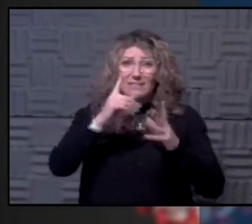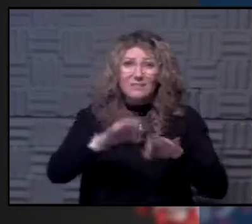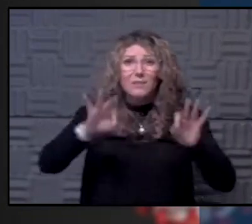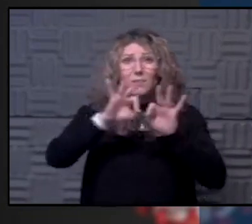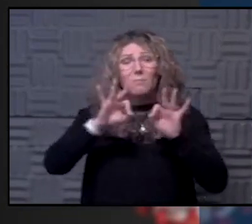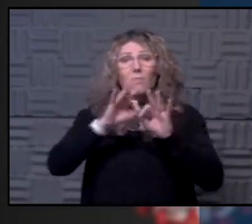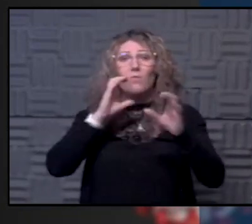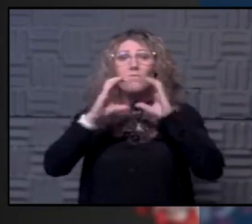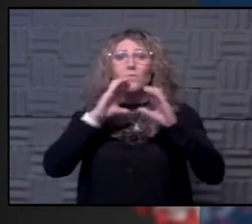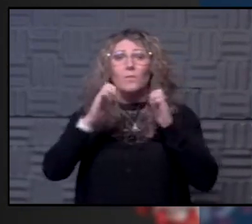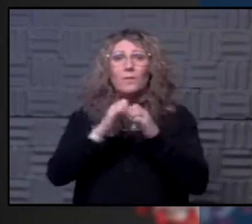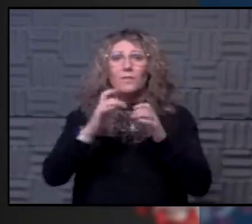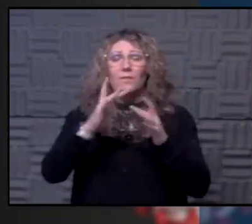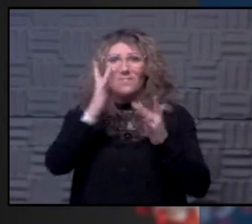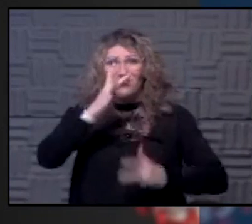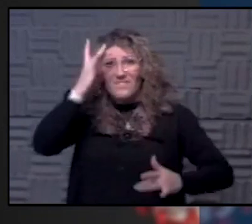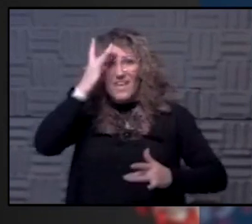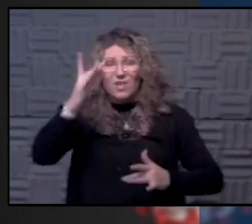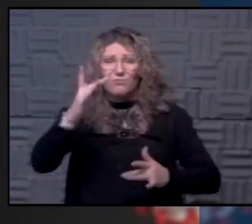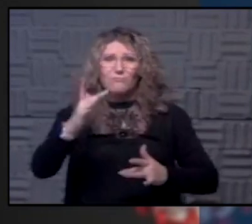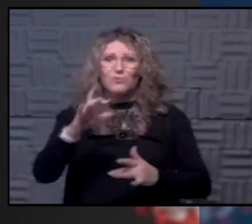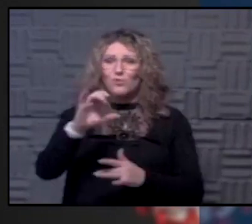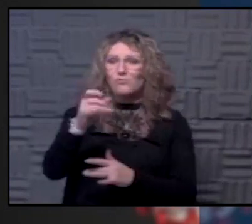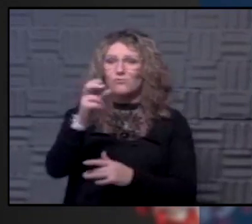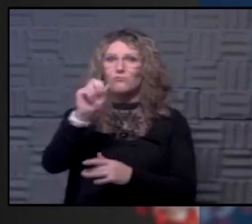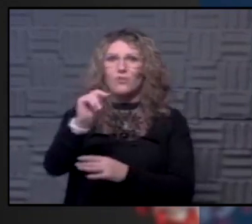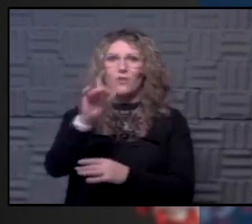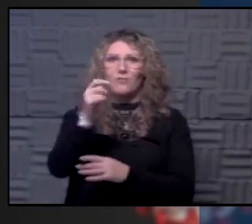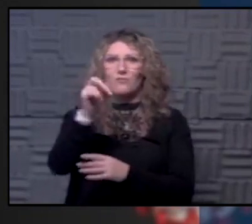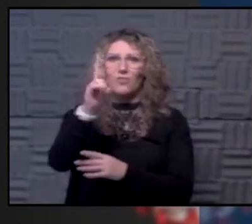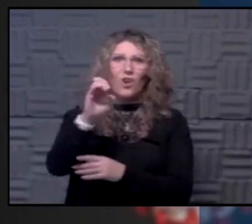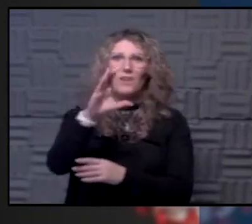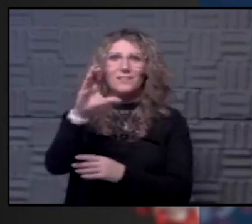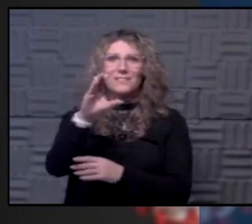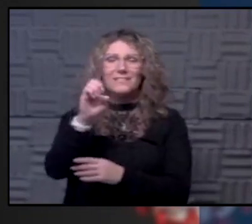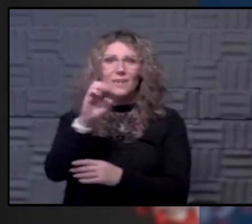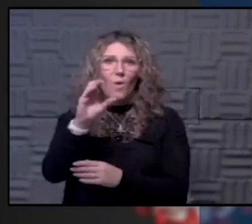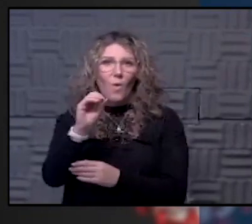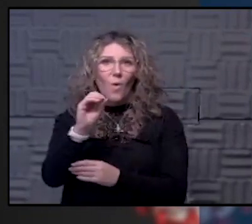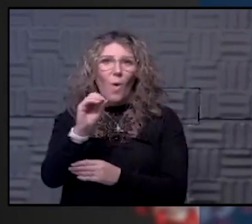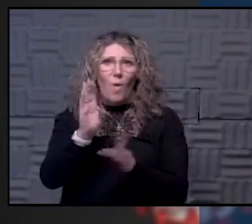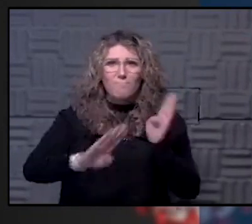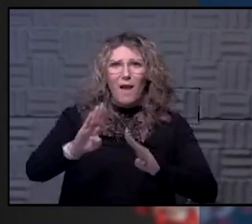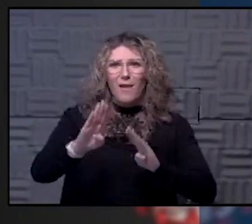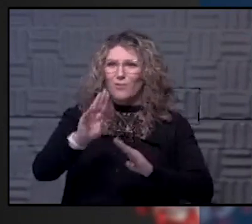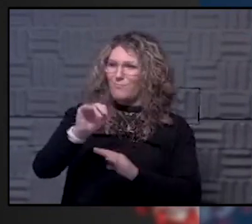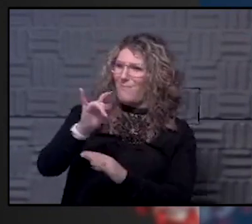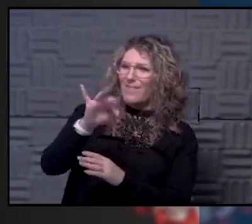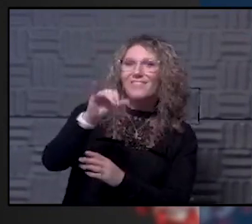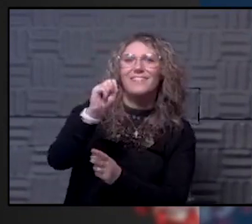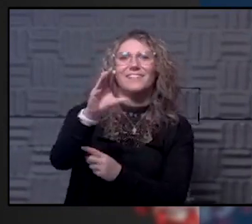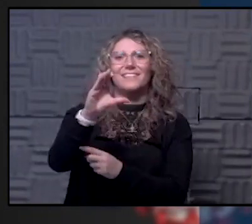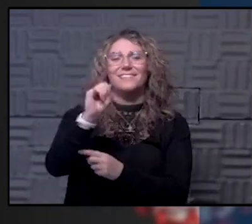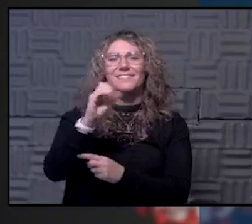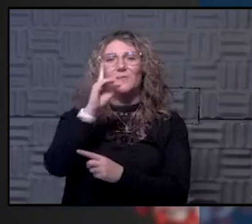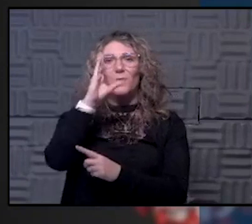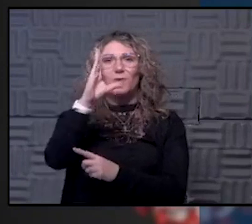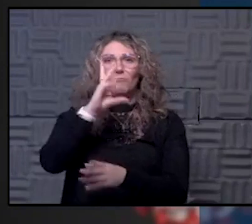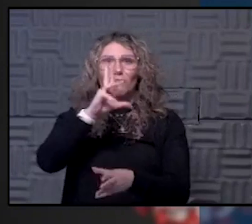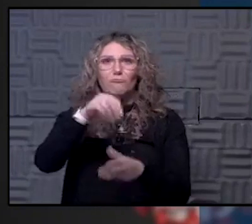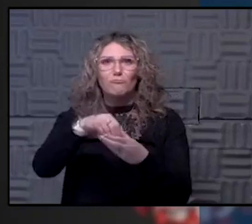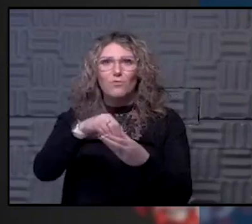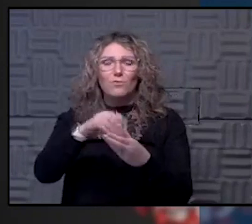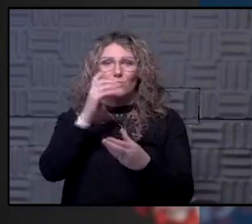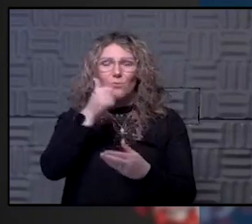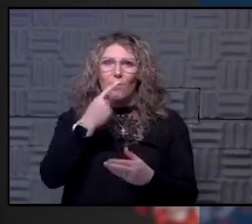of the virus. He works closely with John Carney, the president and CEO of the Center for Practical Bioethics, who is also going to join. Hey, these